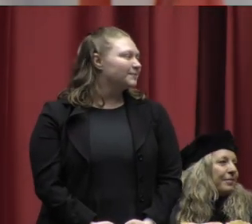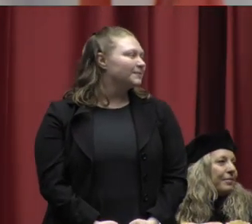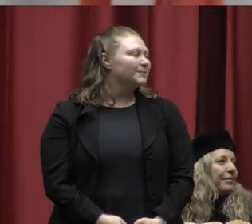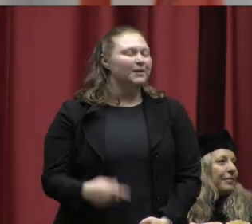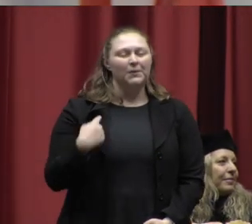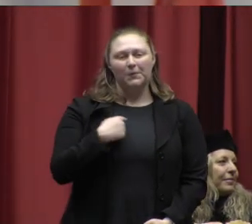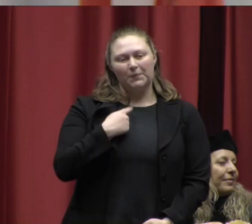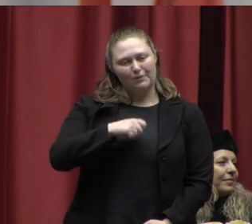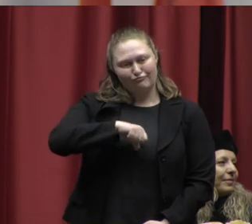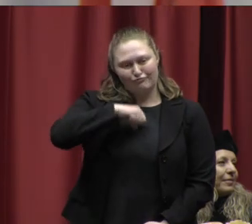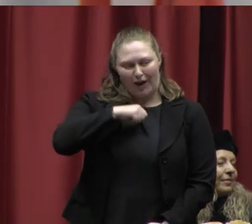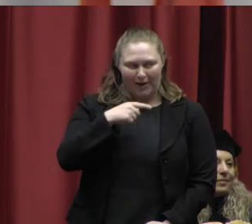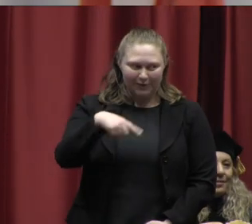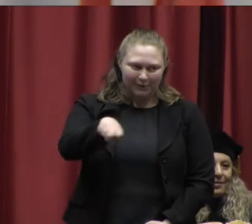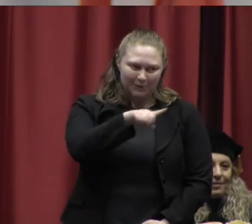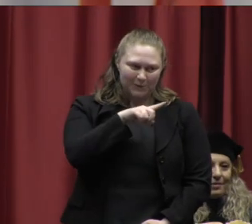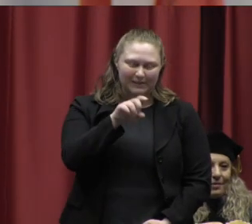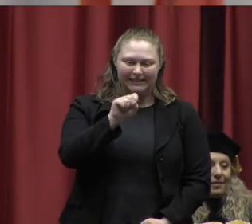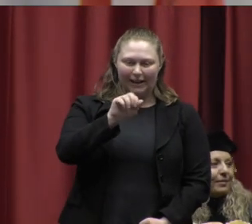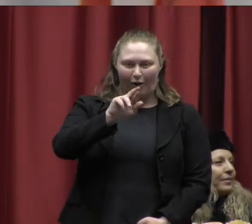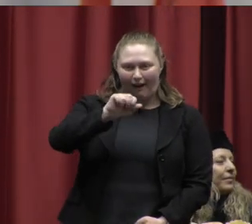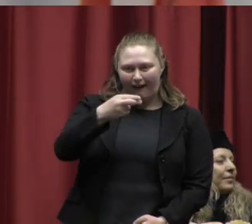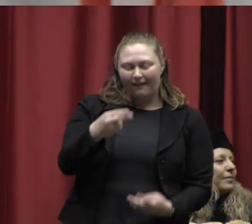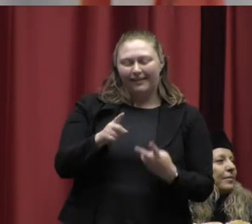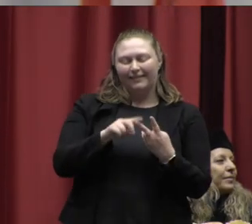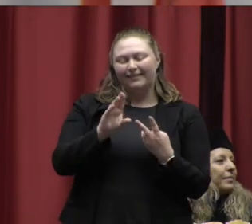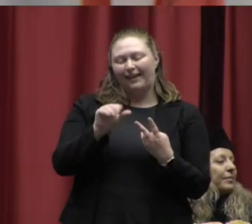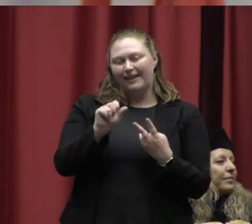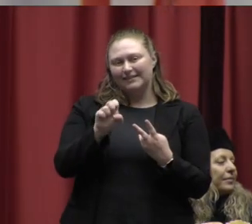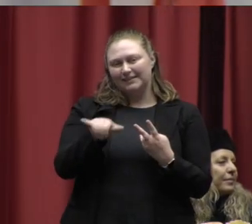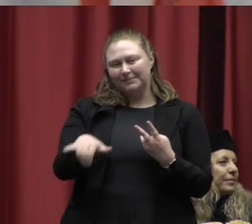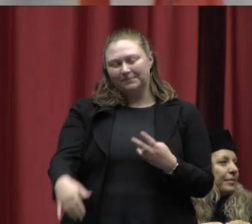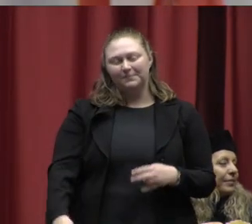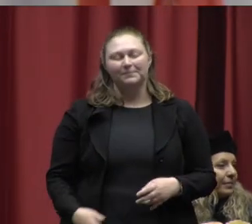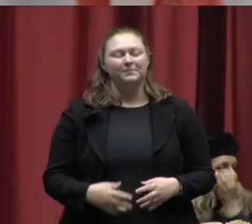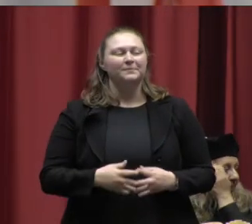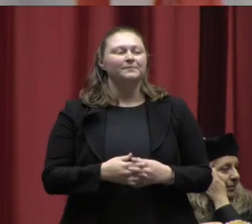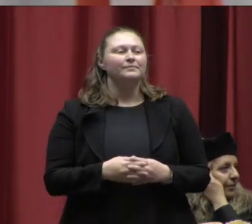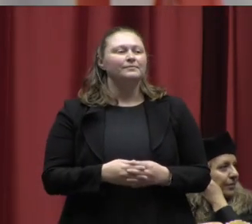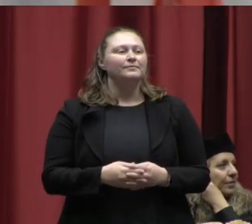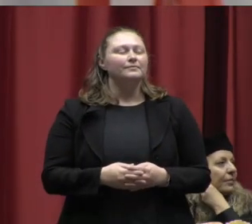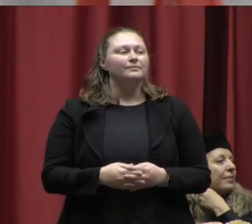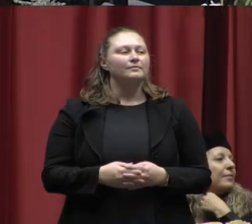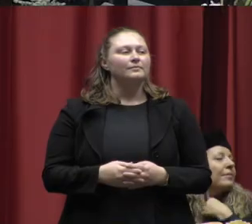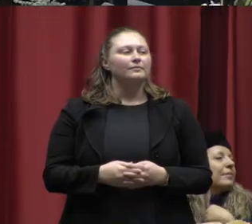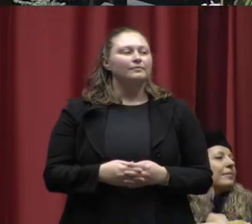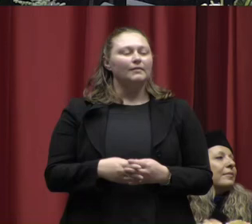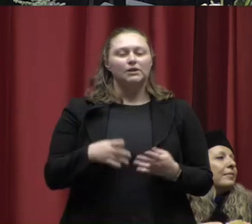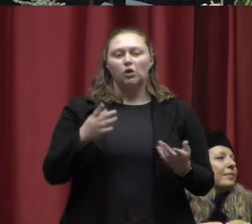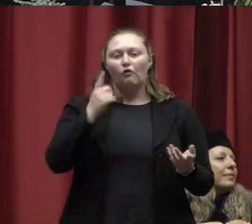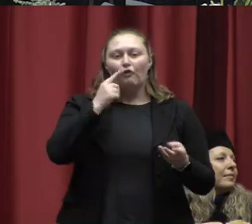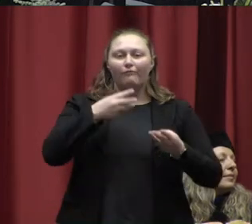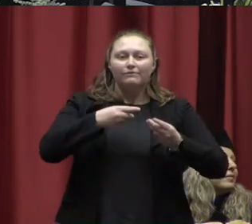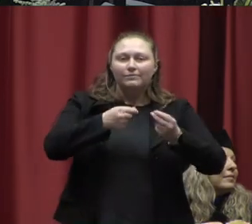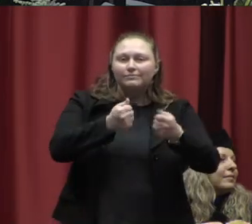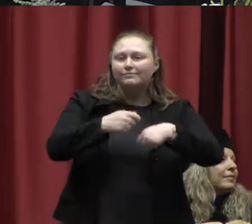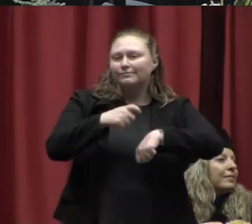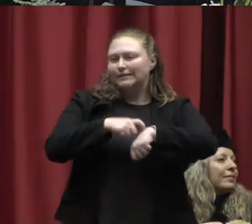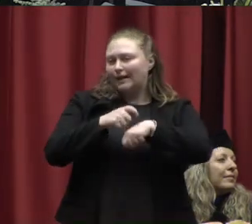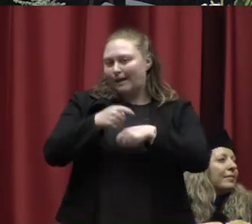We're very proud of you, Sarah and Casey. So in the name of efficiency and